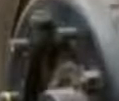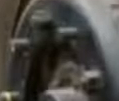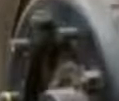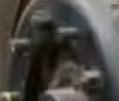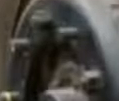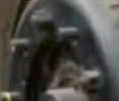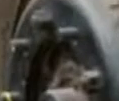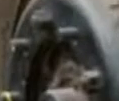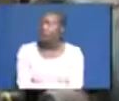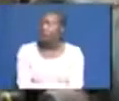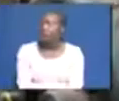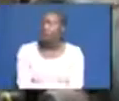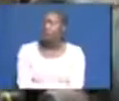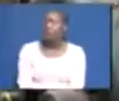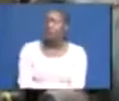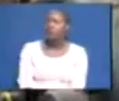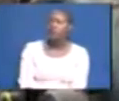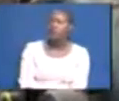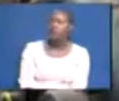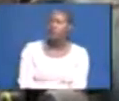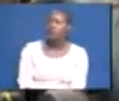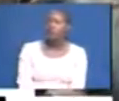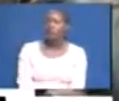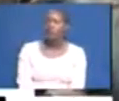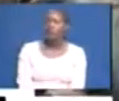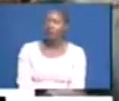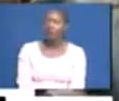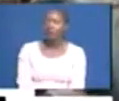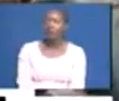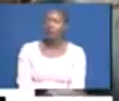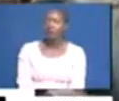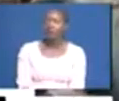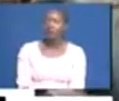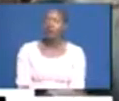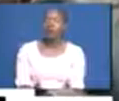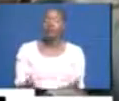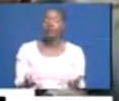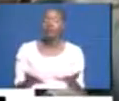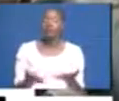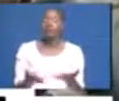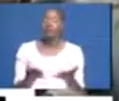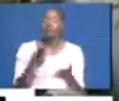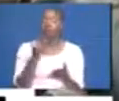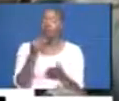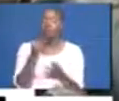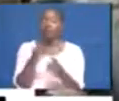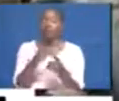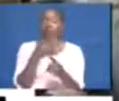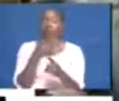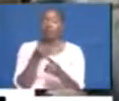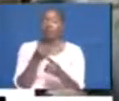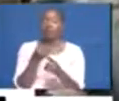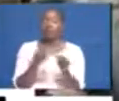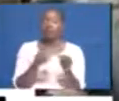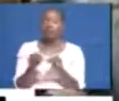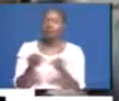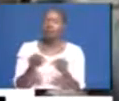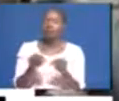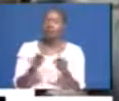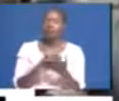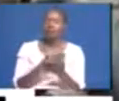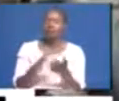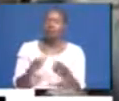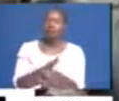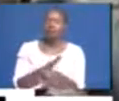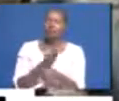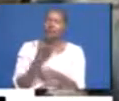Welcome to The Living Legends. I'm Fayaz Qureshi. In this edition of The Living Legends, we speak to a man who has managed some of the most